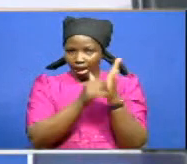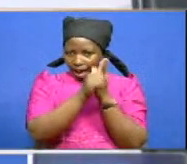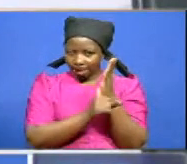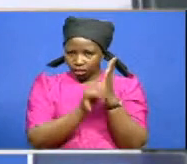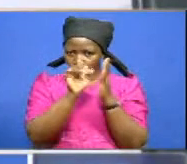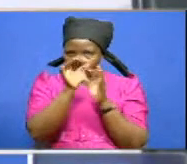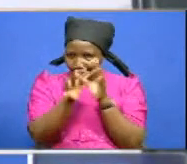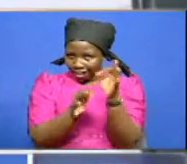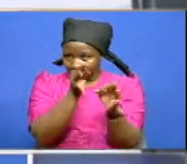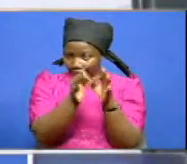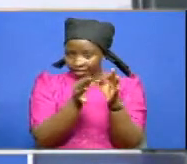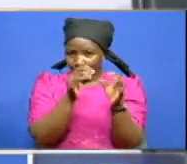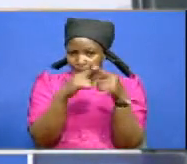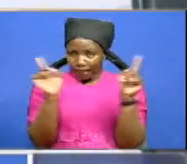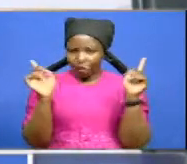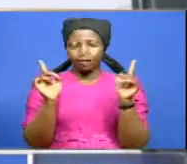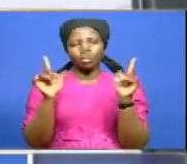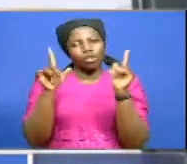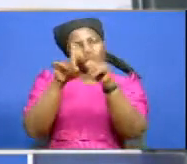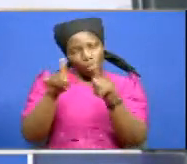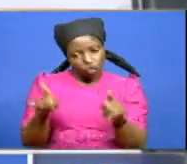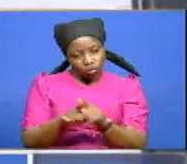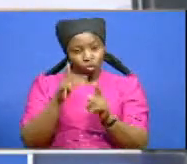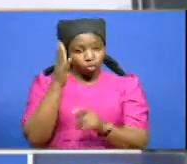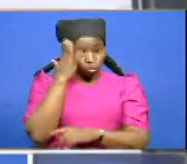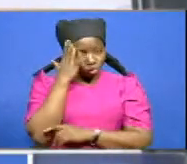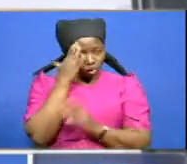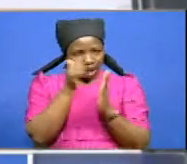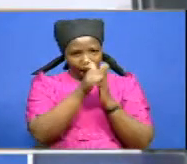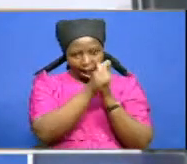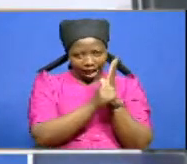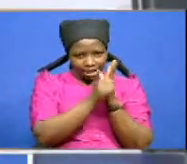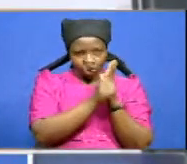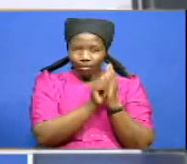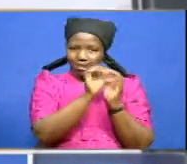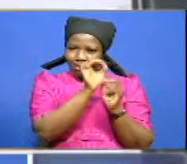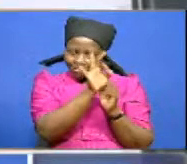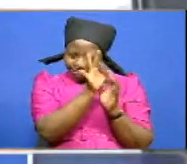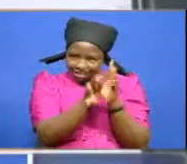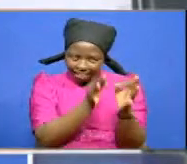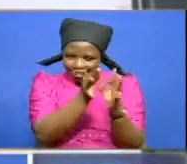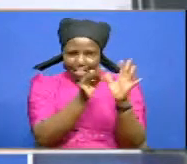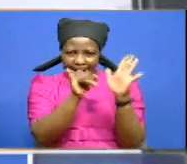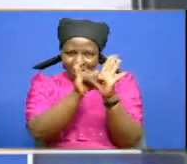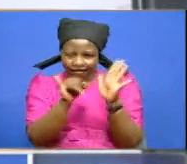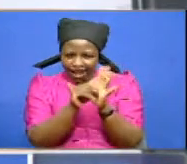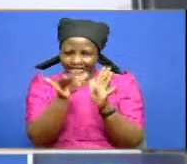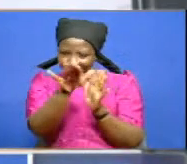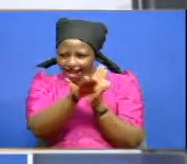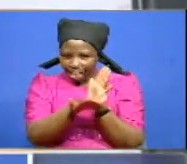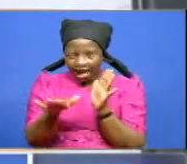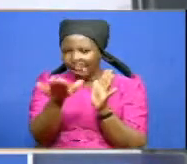33. But we also know that Article 33 identifies those areas